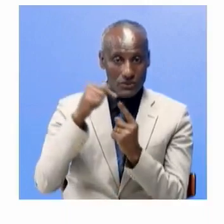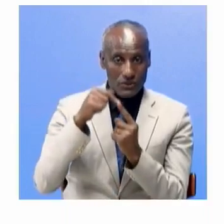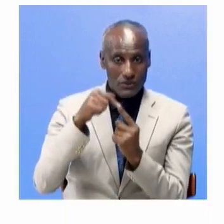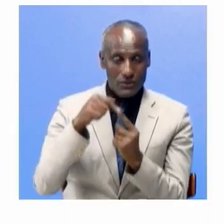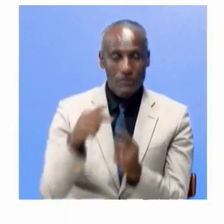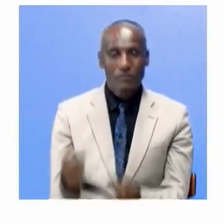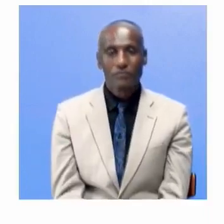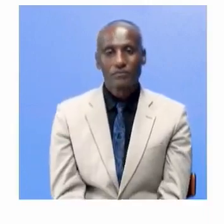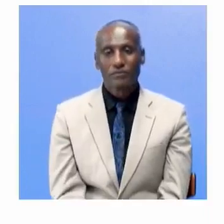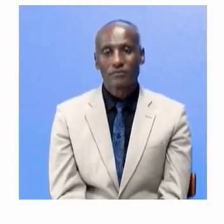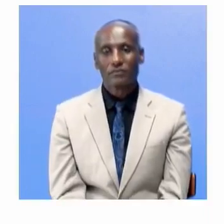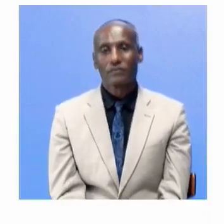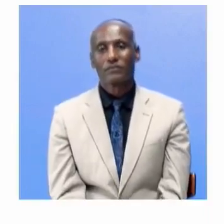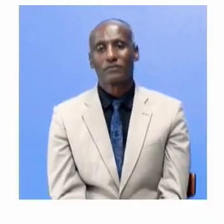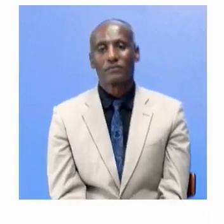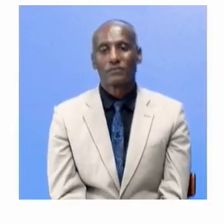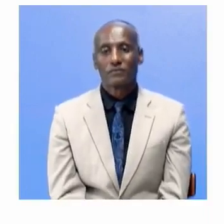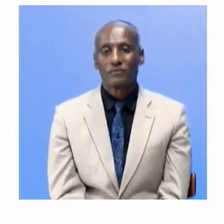to